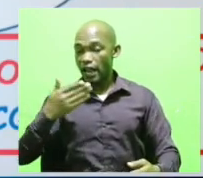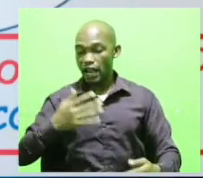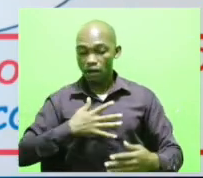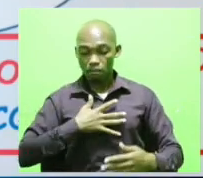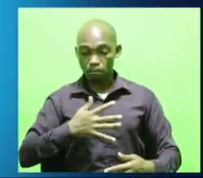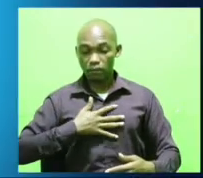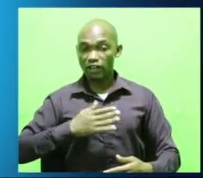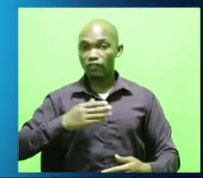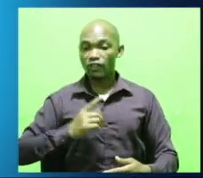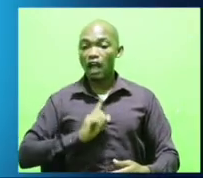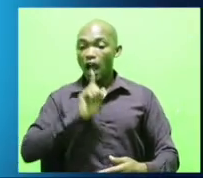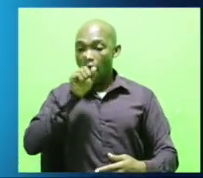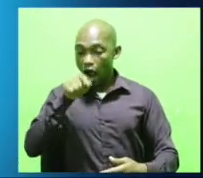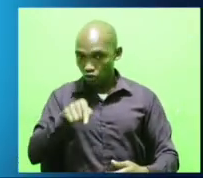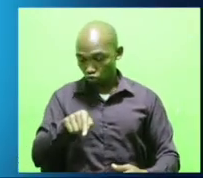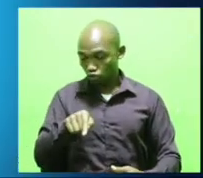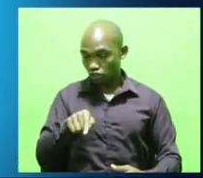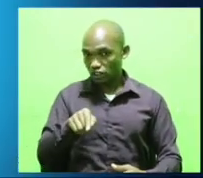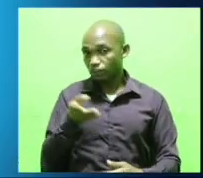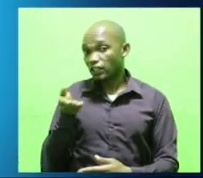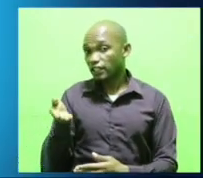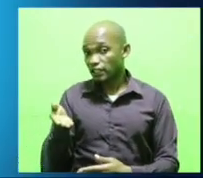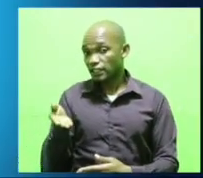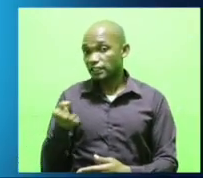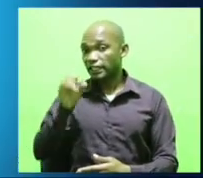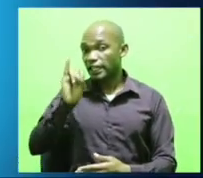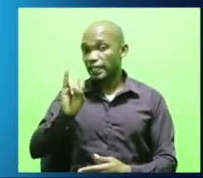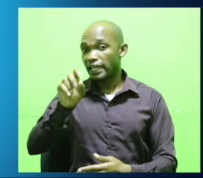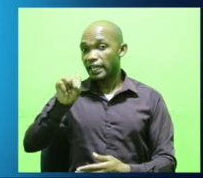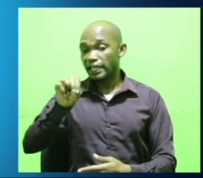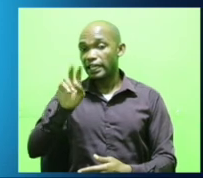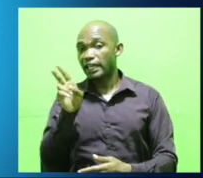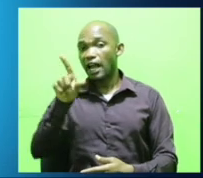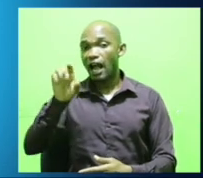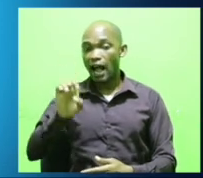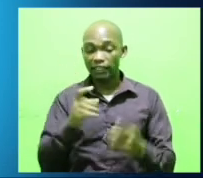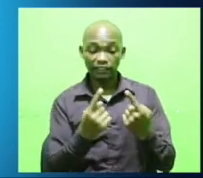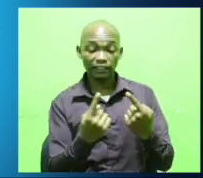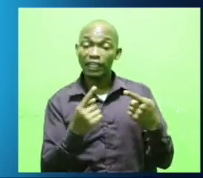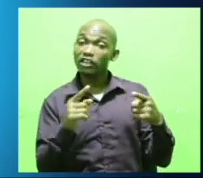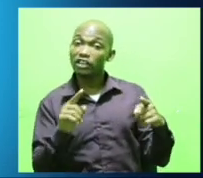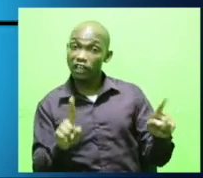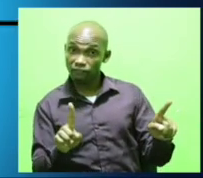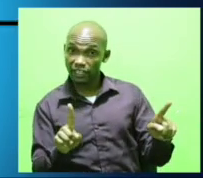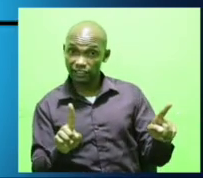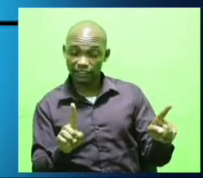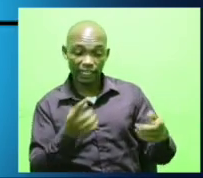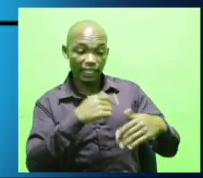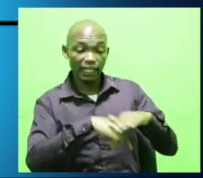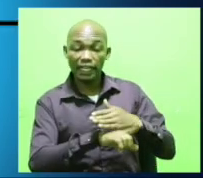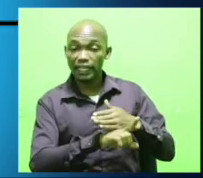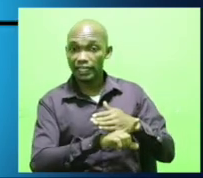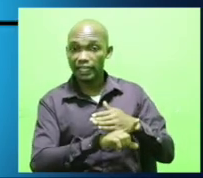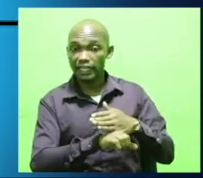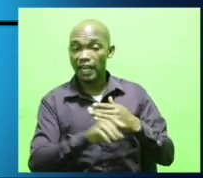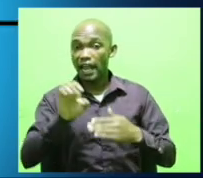of inhaled air will be different from that of the exhaled air. See the following table on your